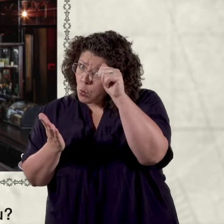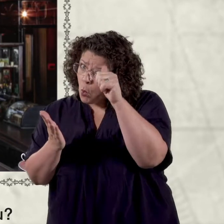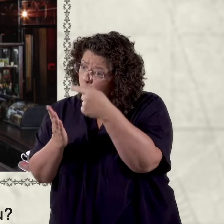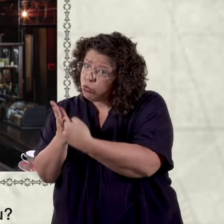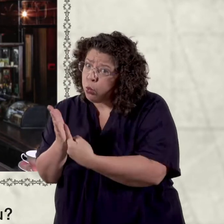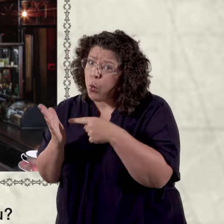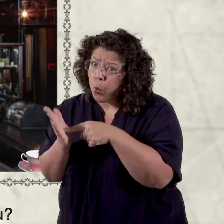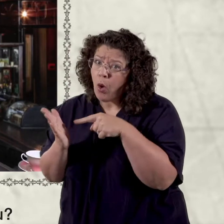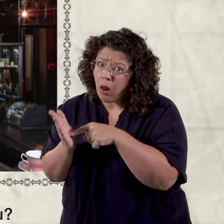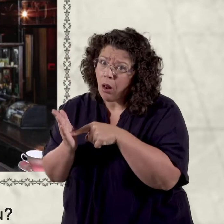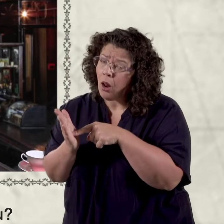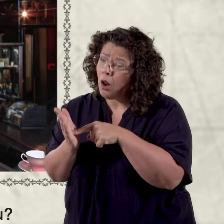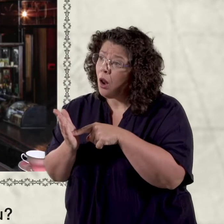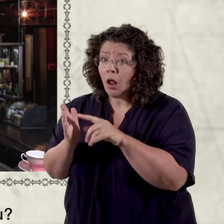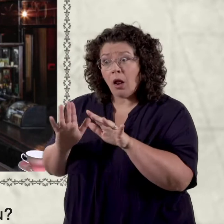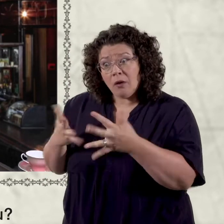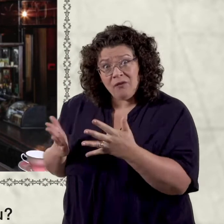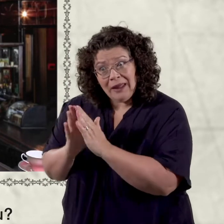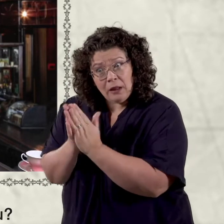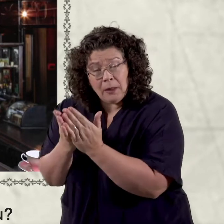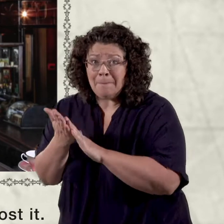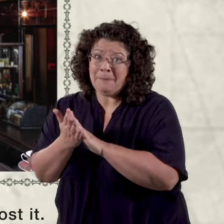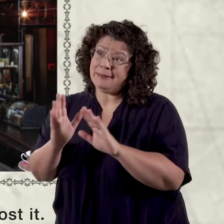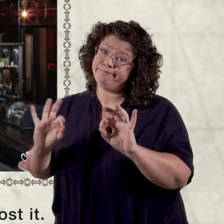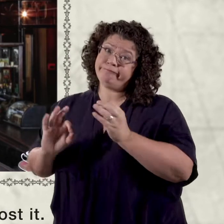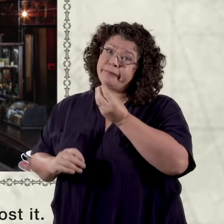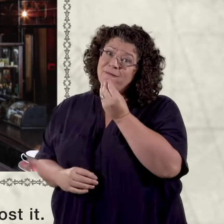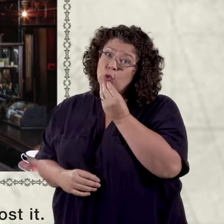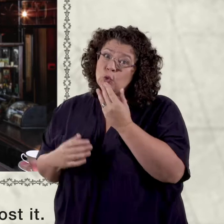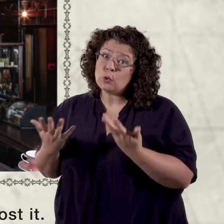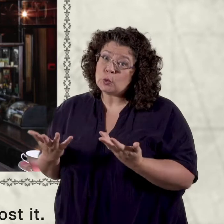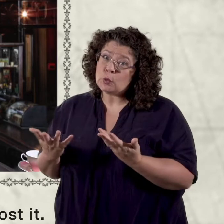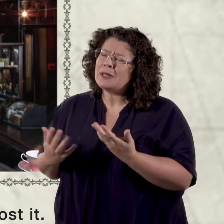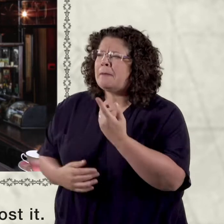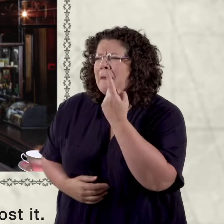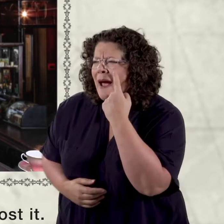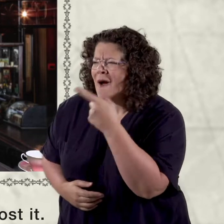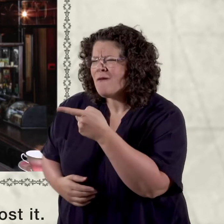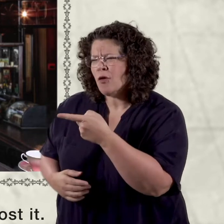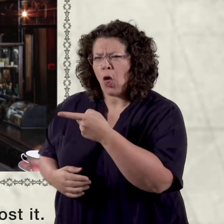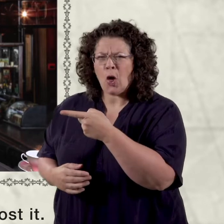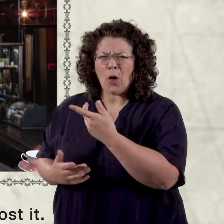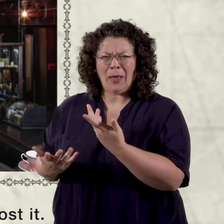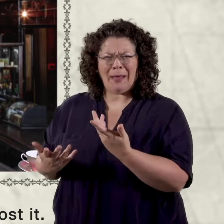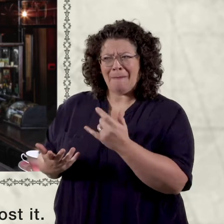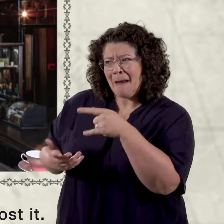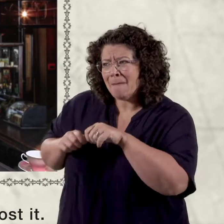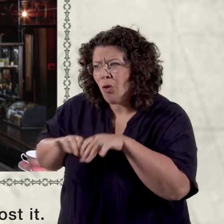the rules, don't you? No coupons, no food. Now have a look now in case you've lost it. Look, check in your pockets